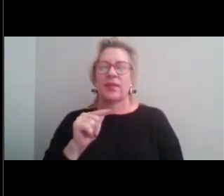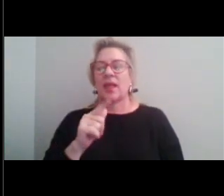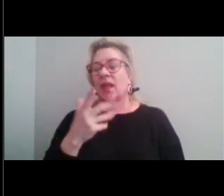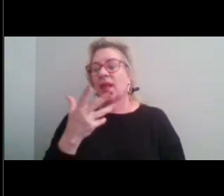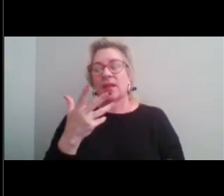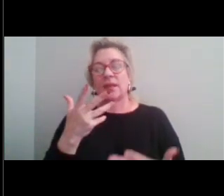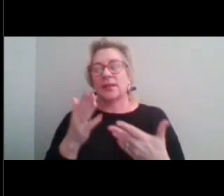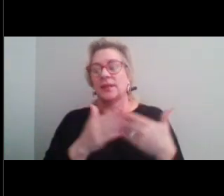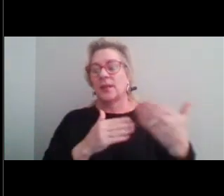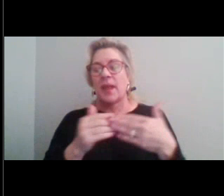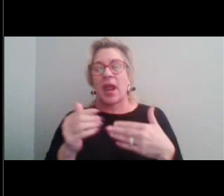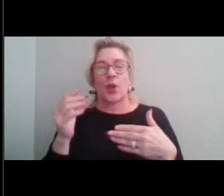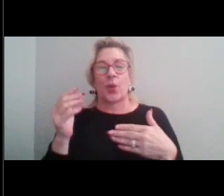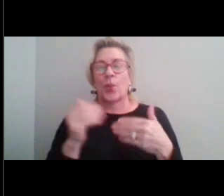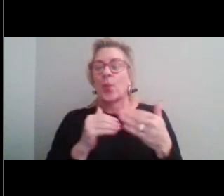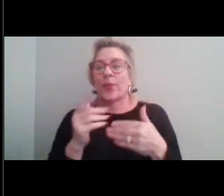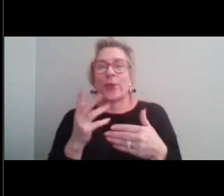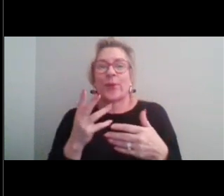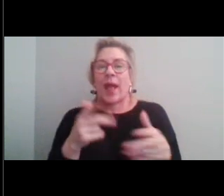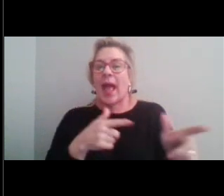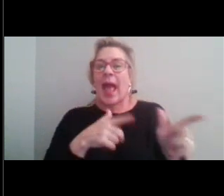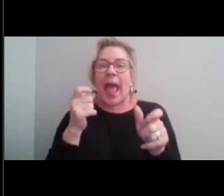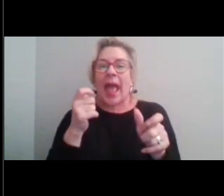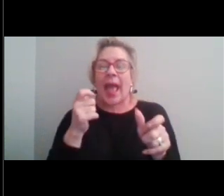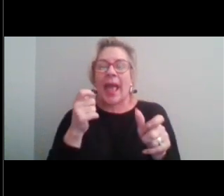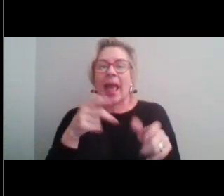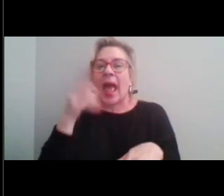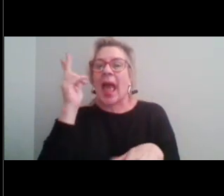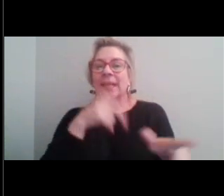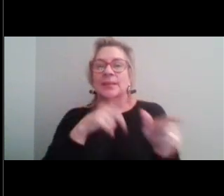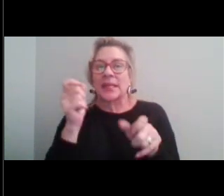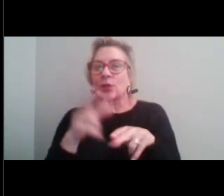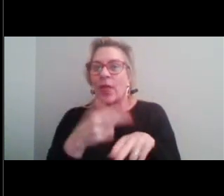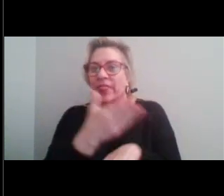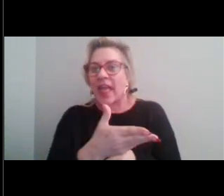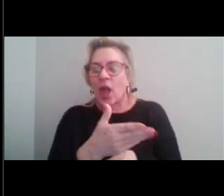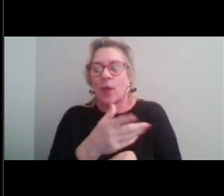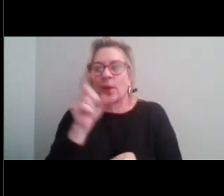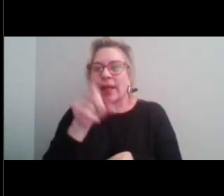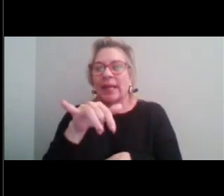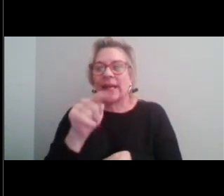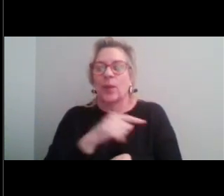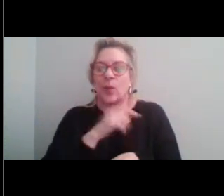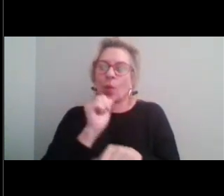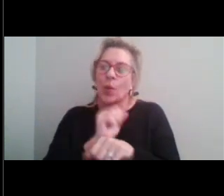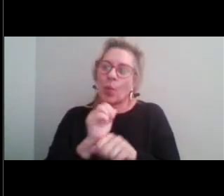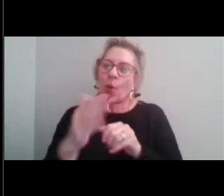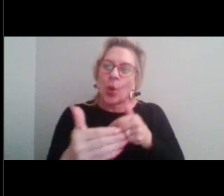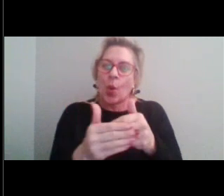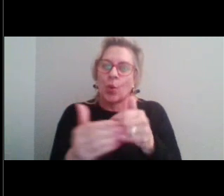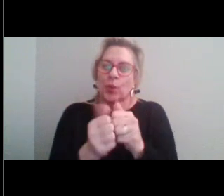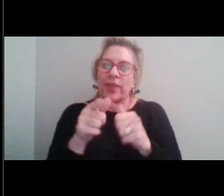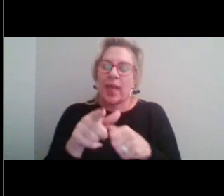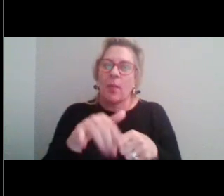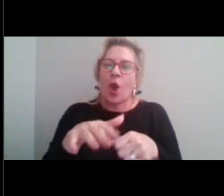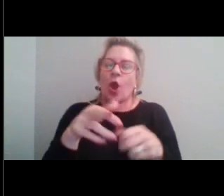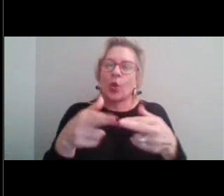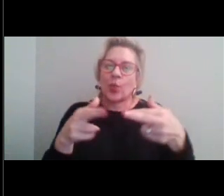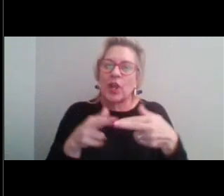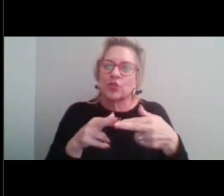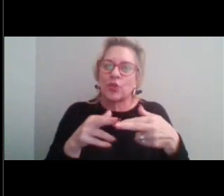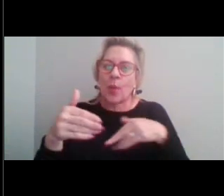is there. The Caltrain corridors themselves can benefit from new grade separations. We want to work closely with them on a regional approach